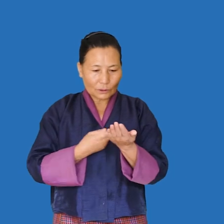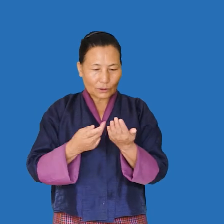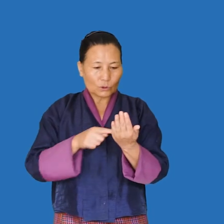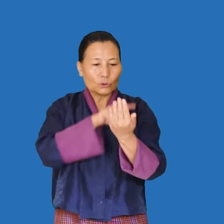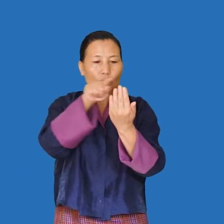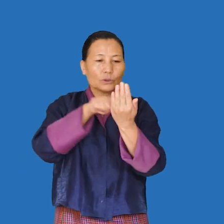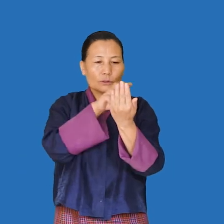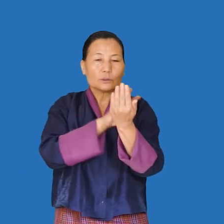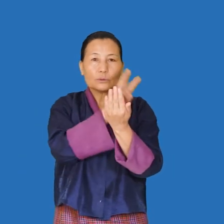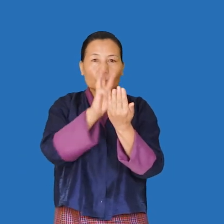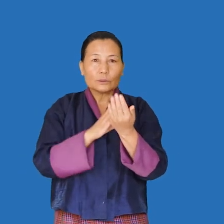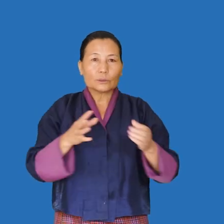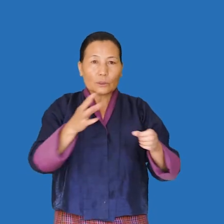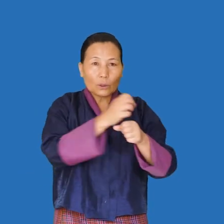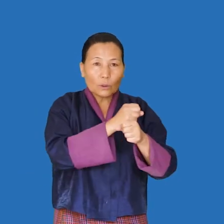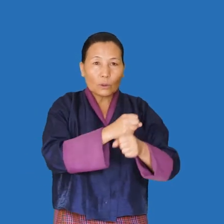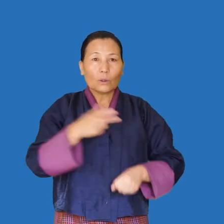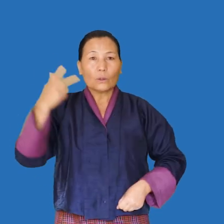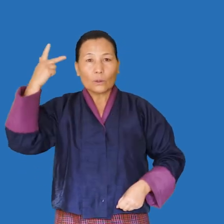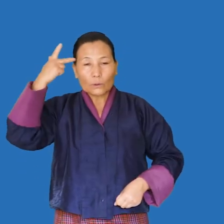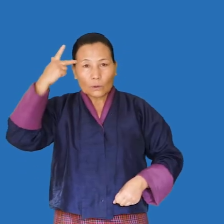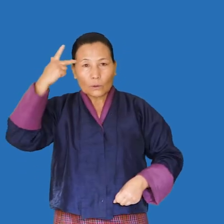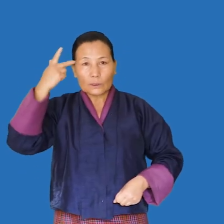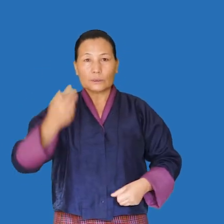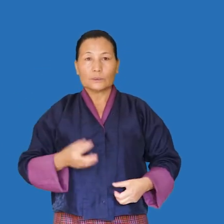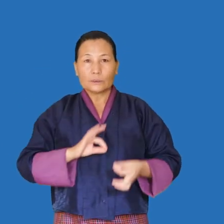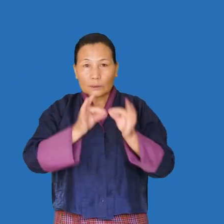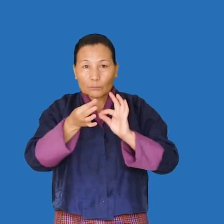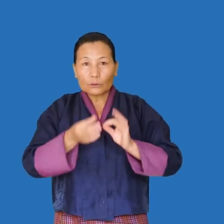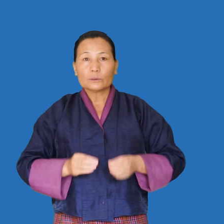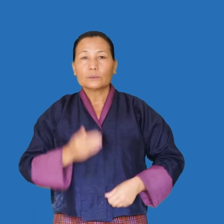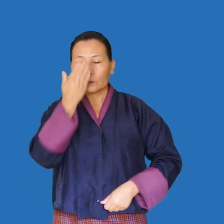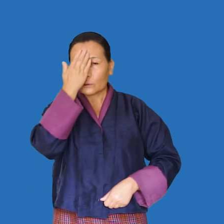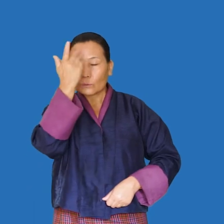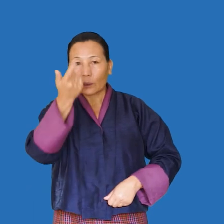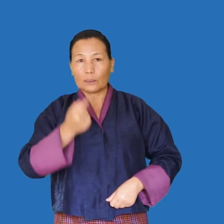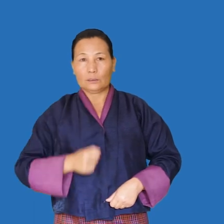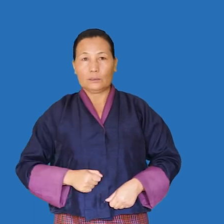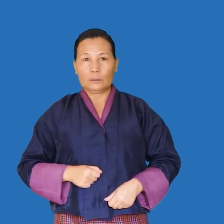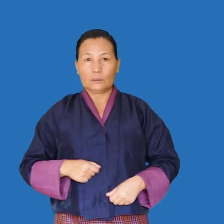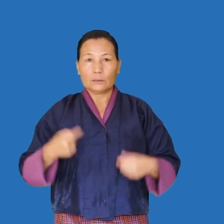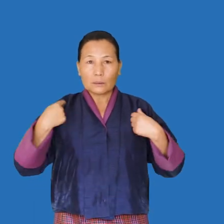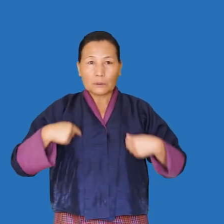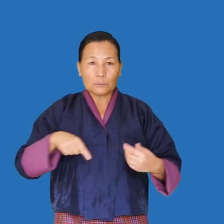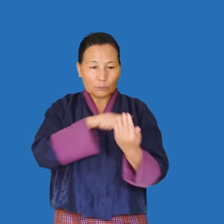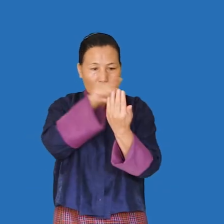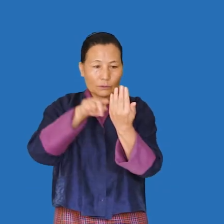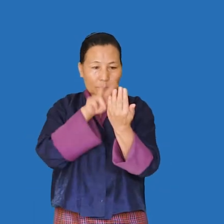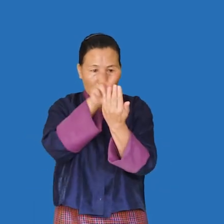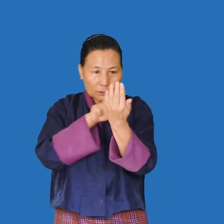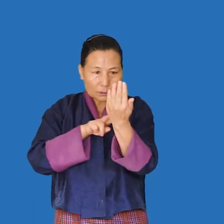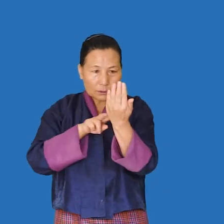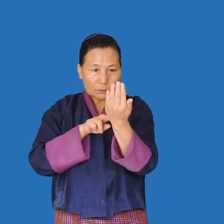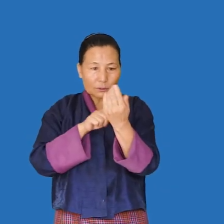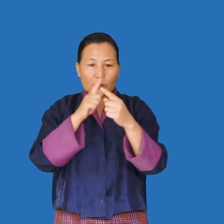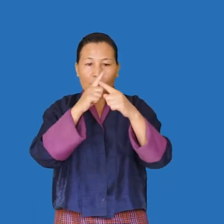News and media literacy has become even more important because it now rests on consumers of